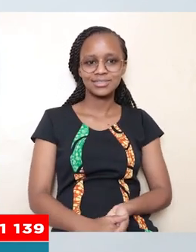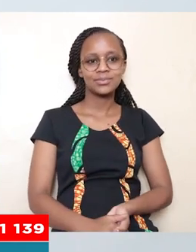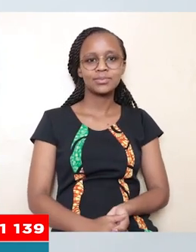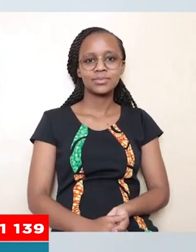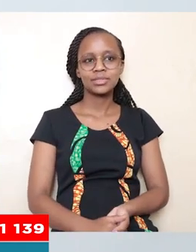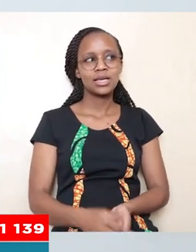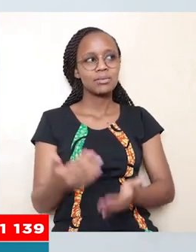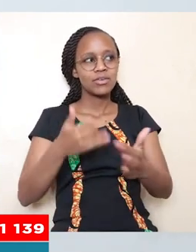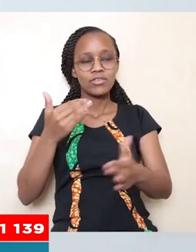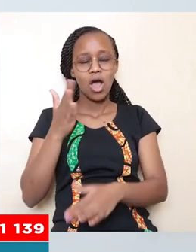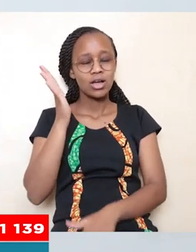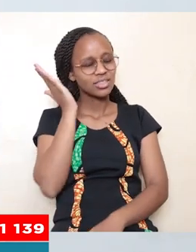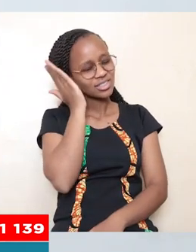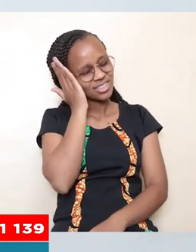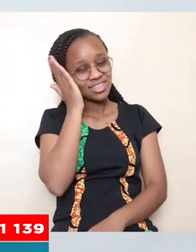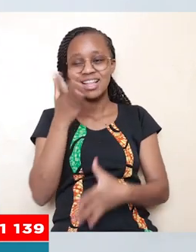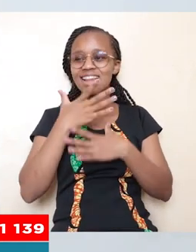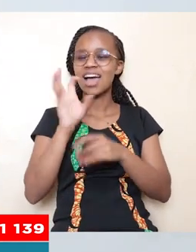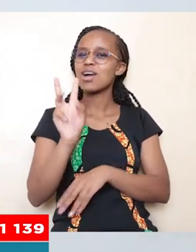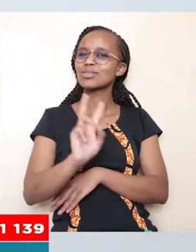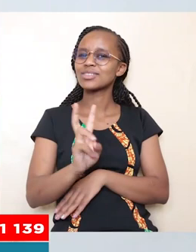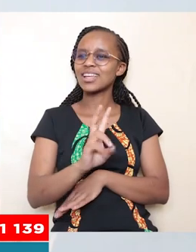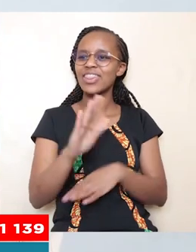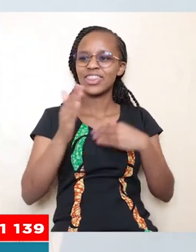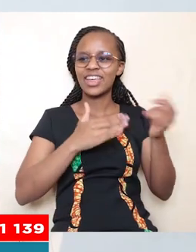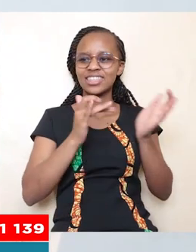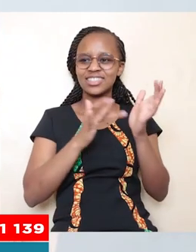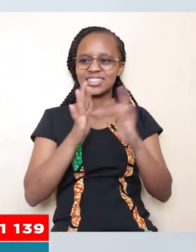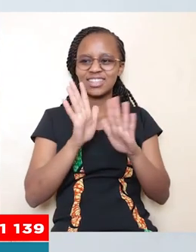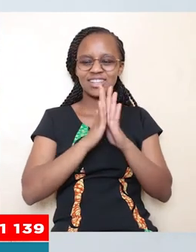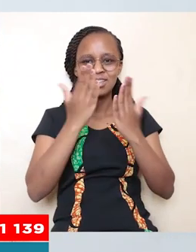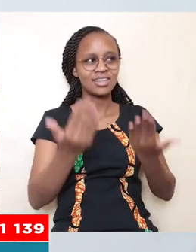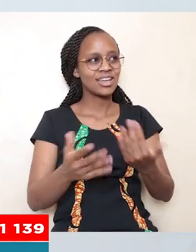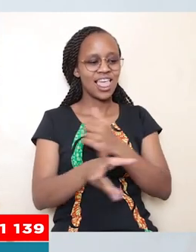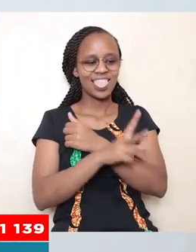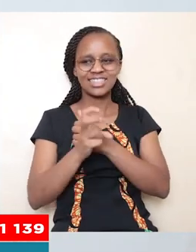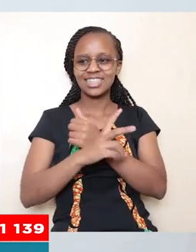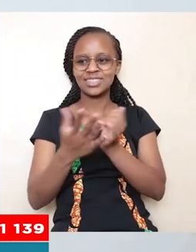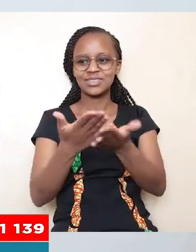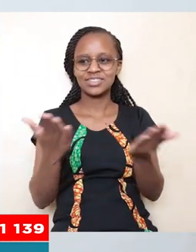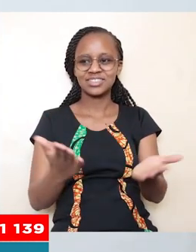That before you sleep, you are likely to look at it than the Bible. Criminals here.